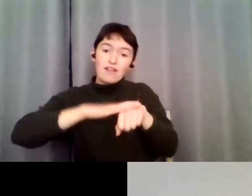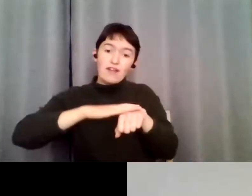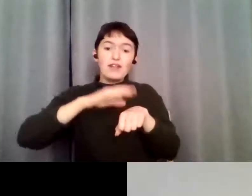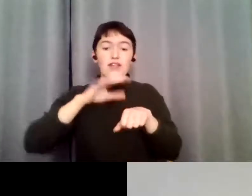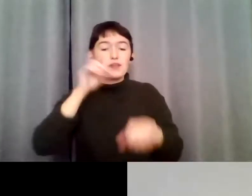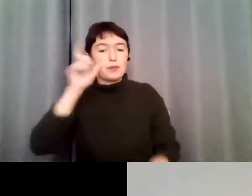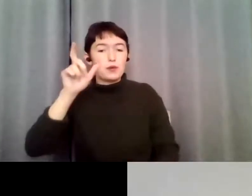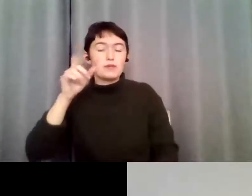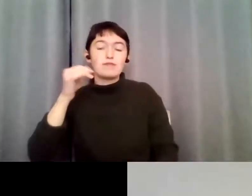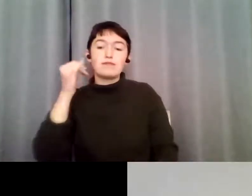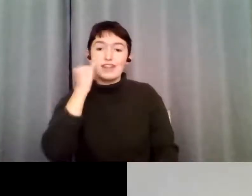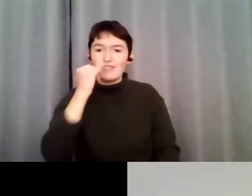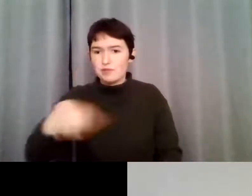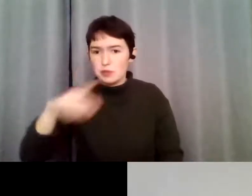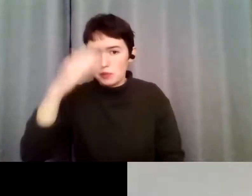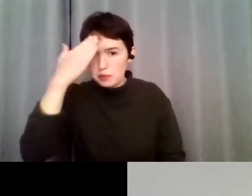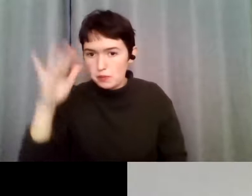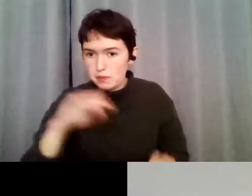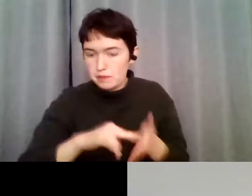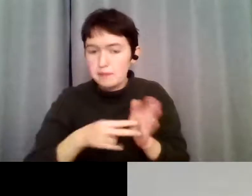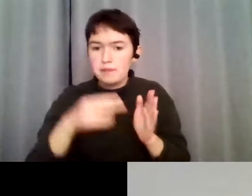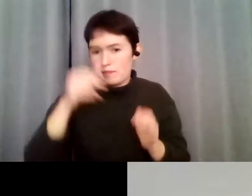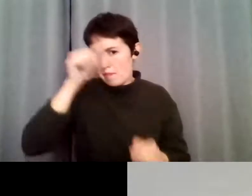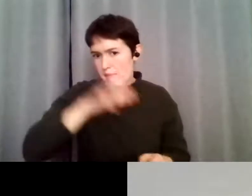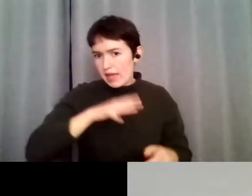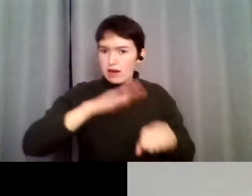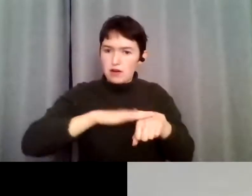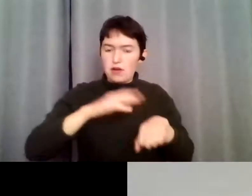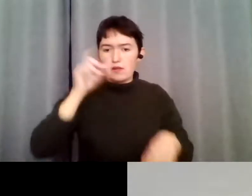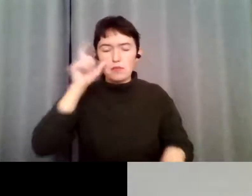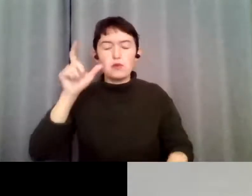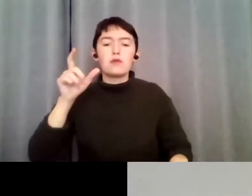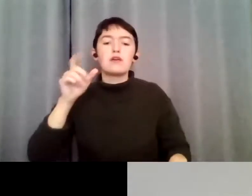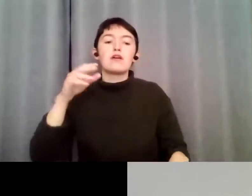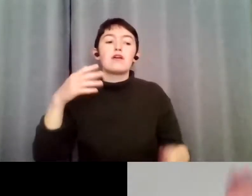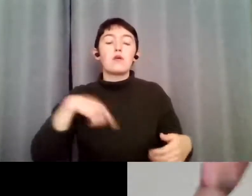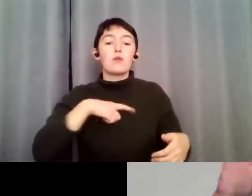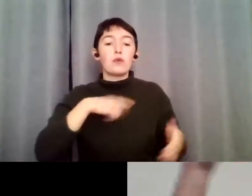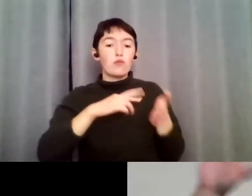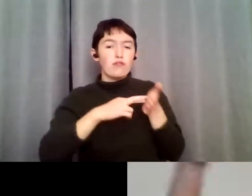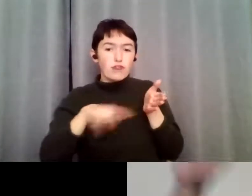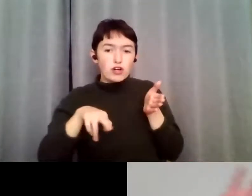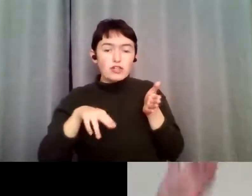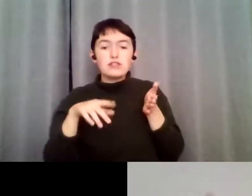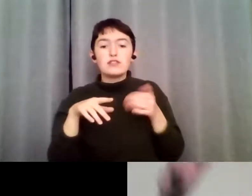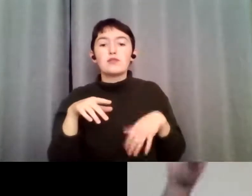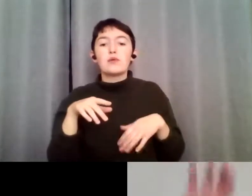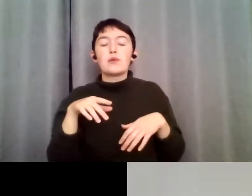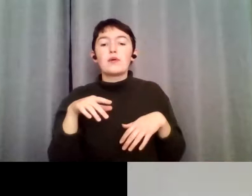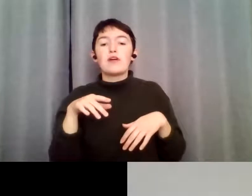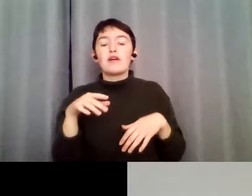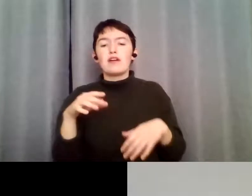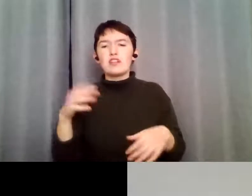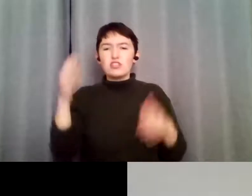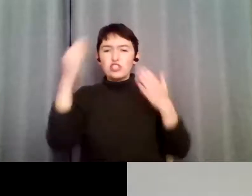familiar with the man on the moon, when we talk about the man on the moon, what we're referring to are some of those dark patterns that you